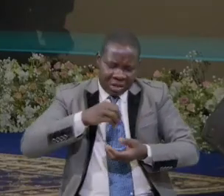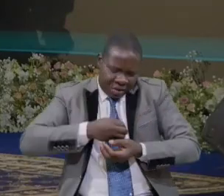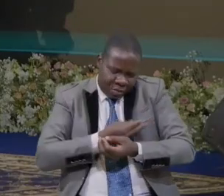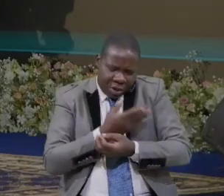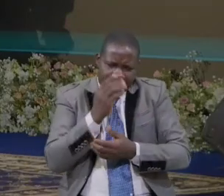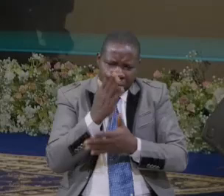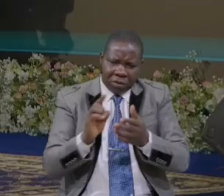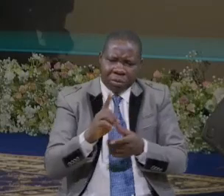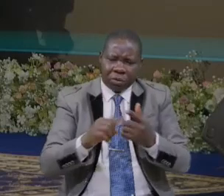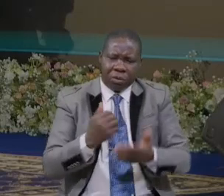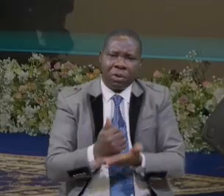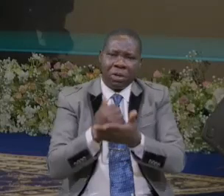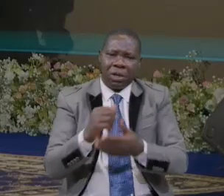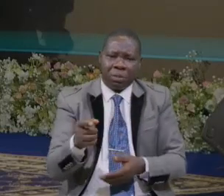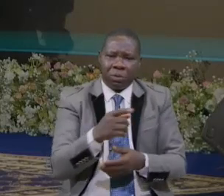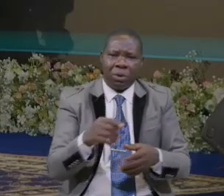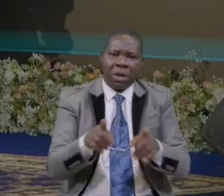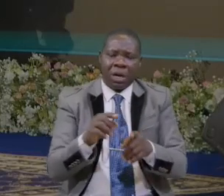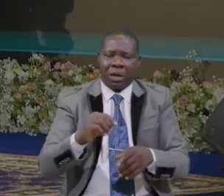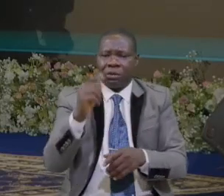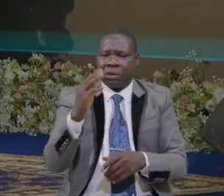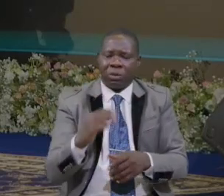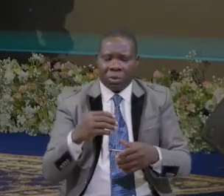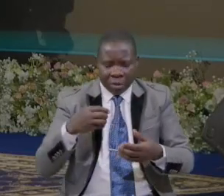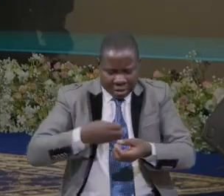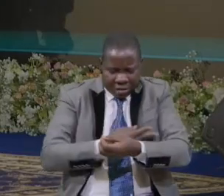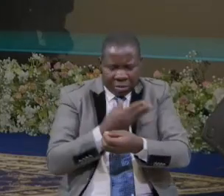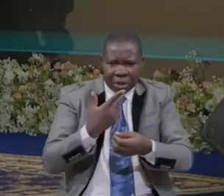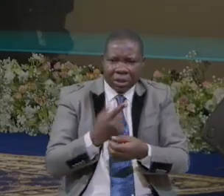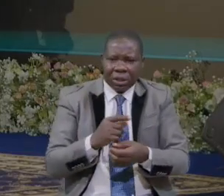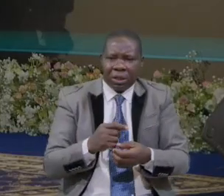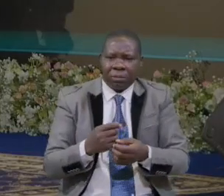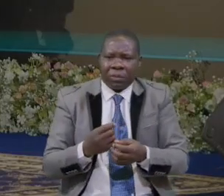the eyes of Balaam and opened